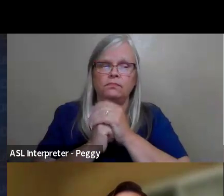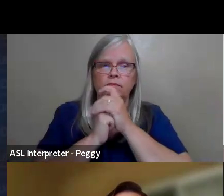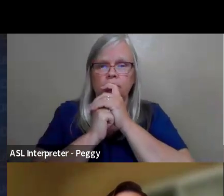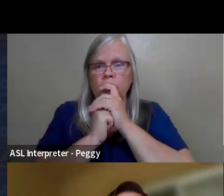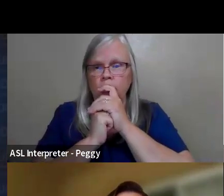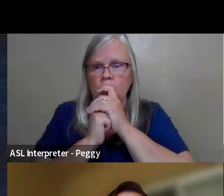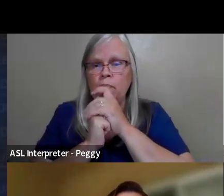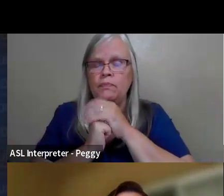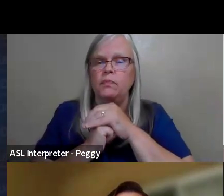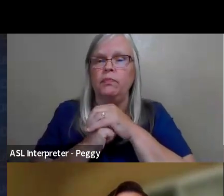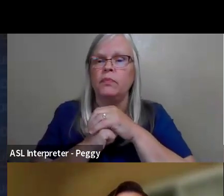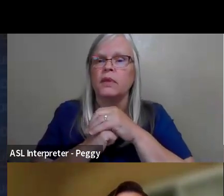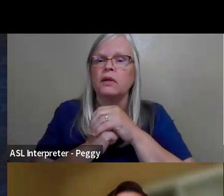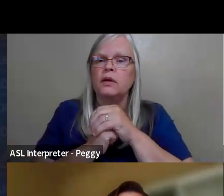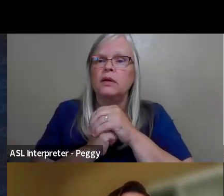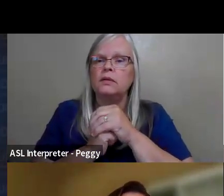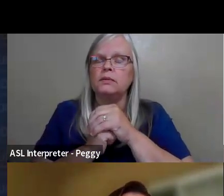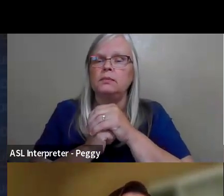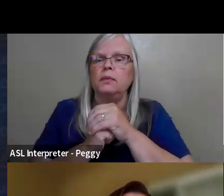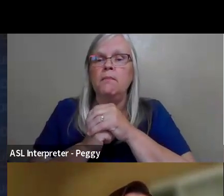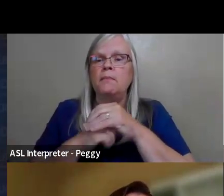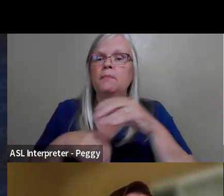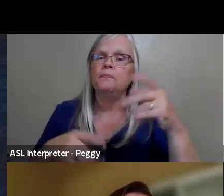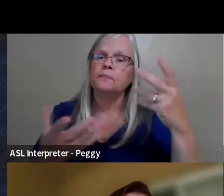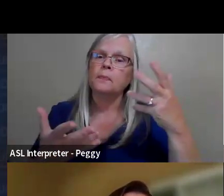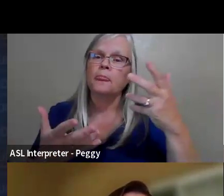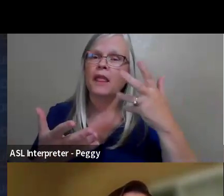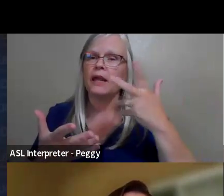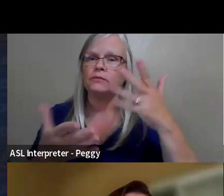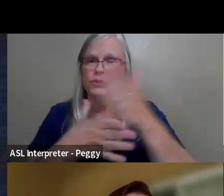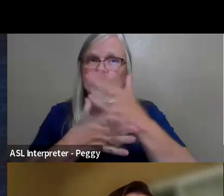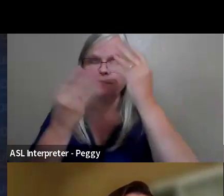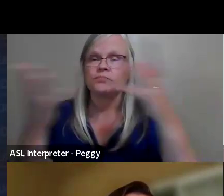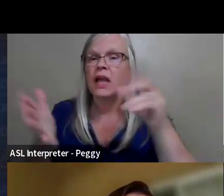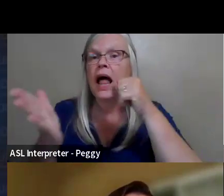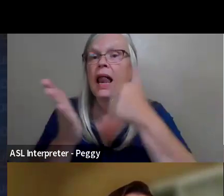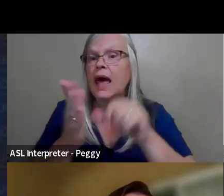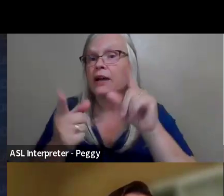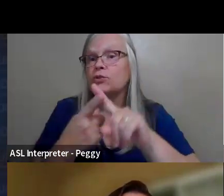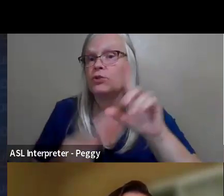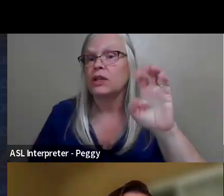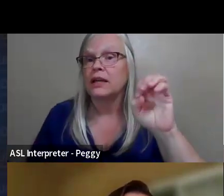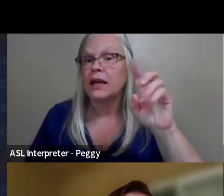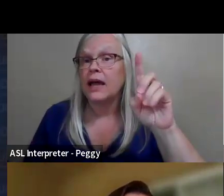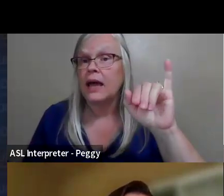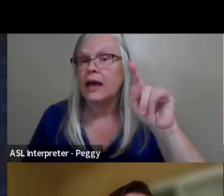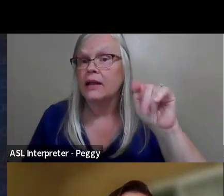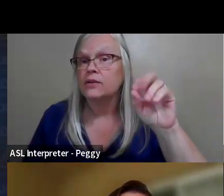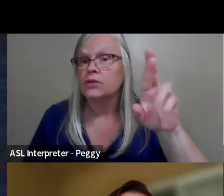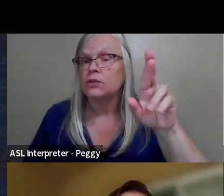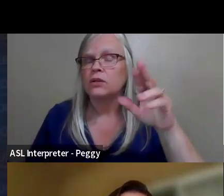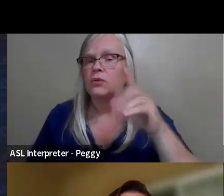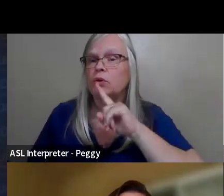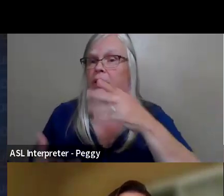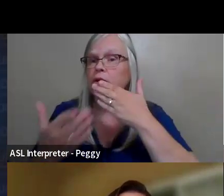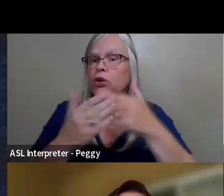I think shedding more light on this, if you write a letter to the editor, for example, I think it'd be very important to point